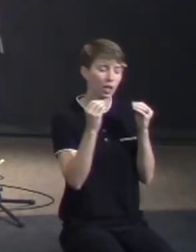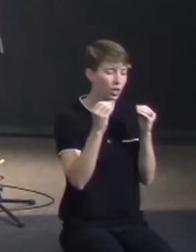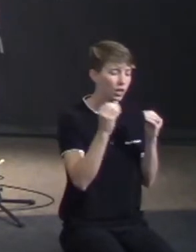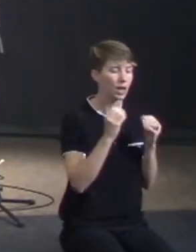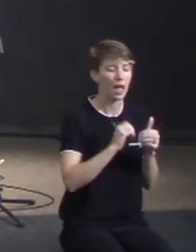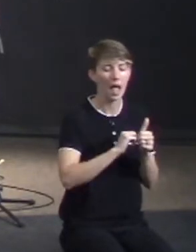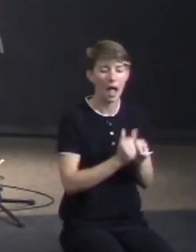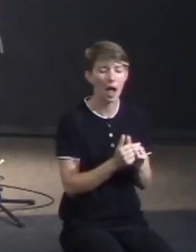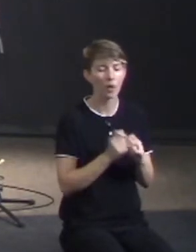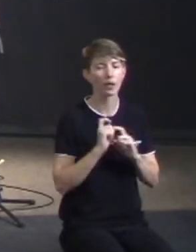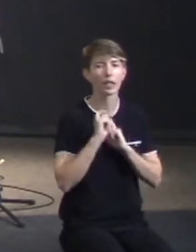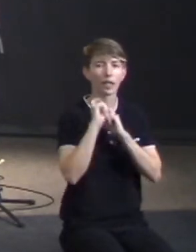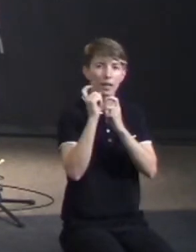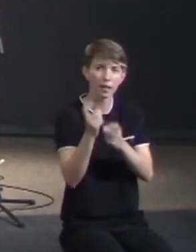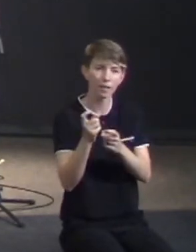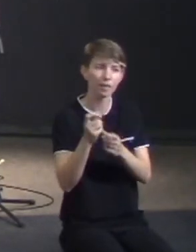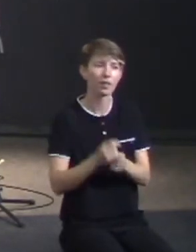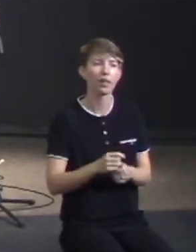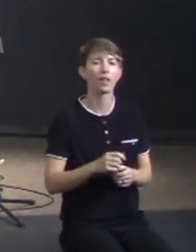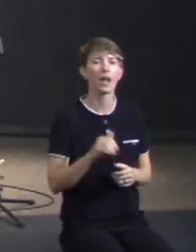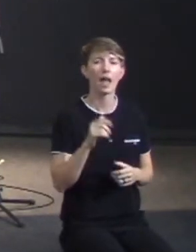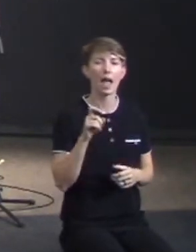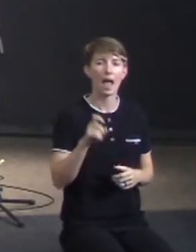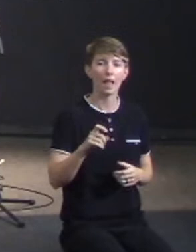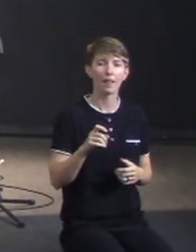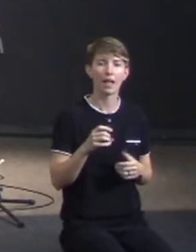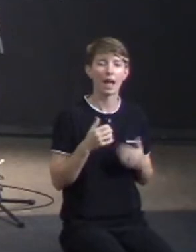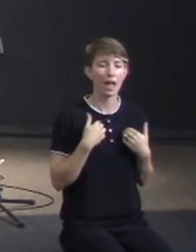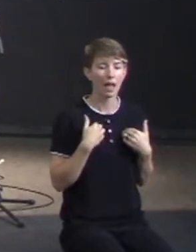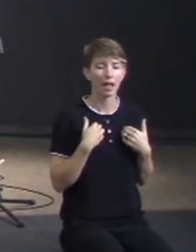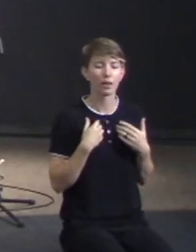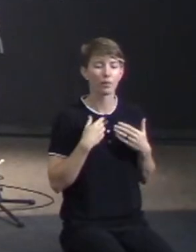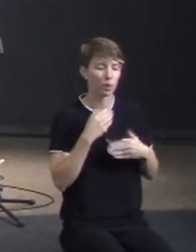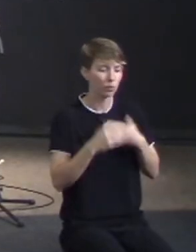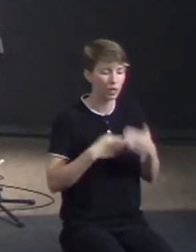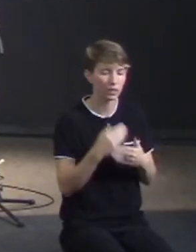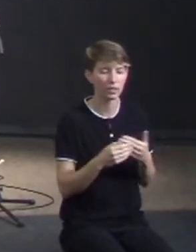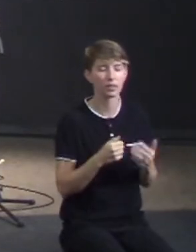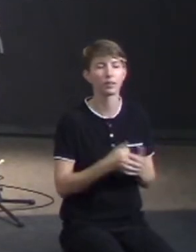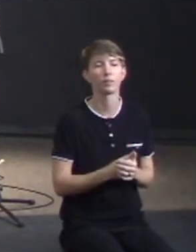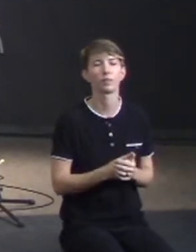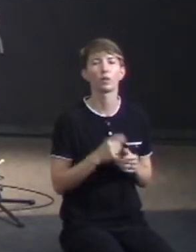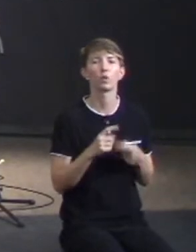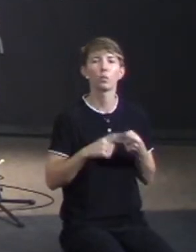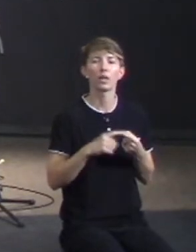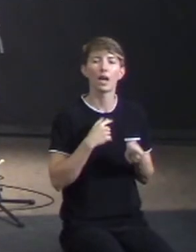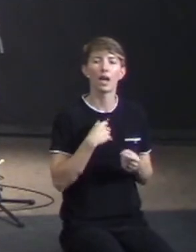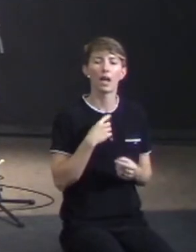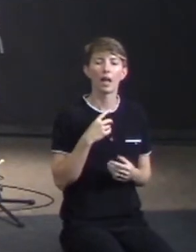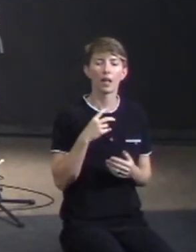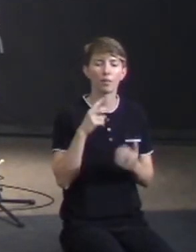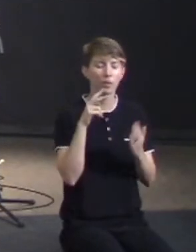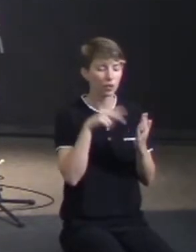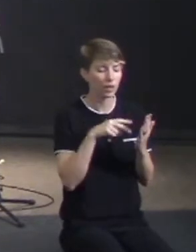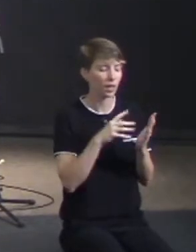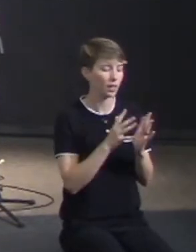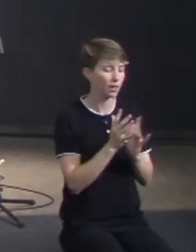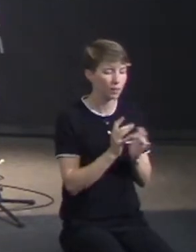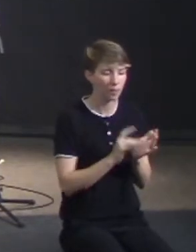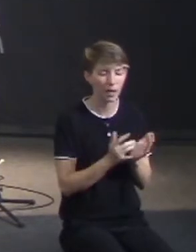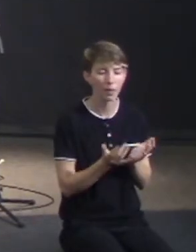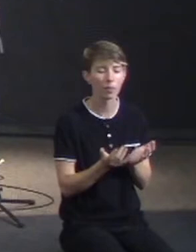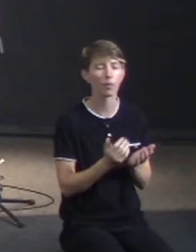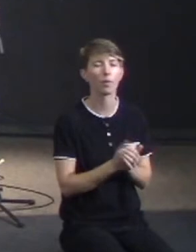was a process. But then when I look at scripture and I look at 2